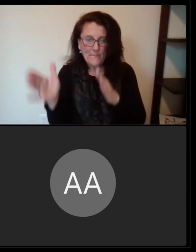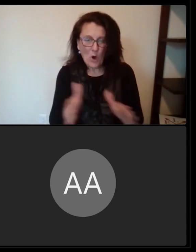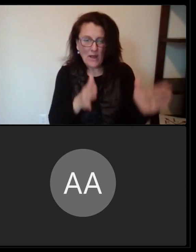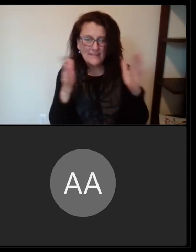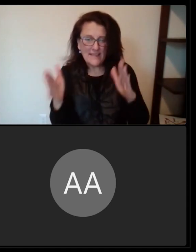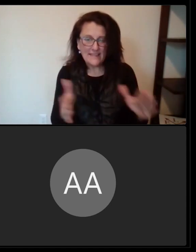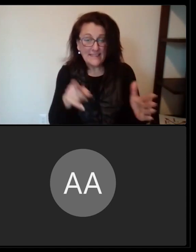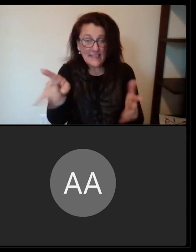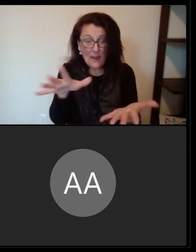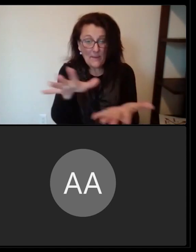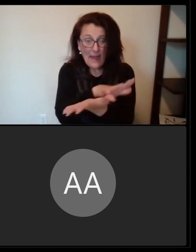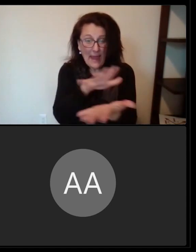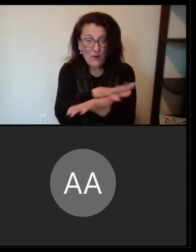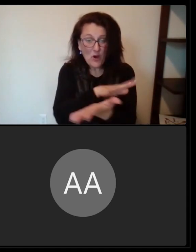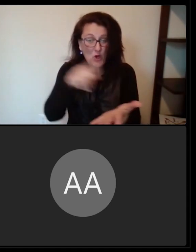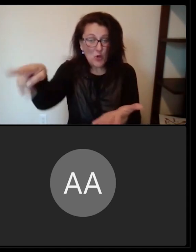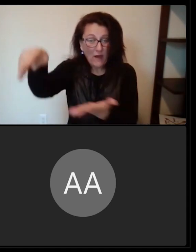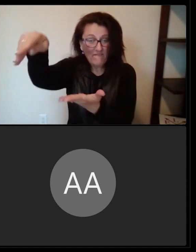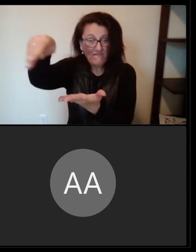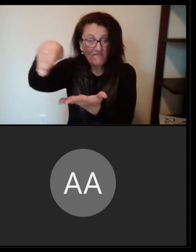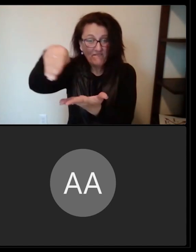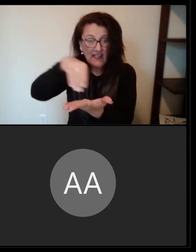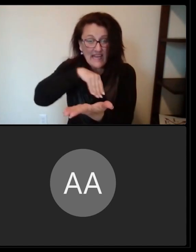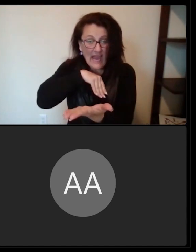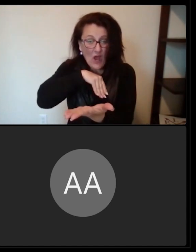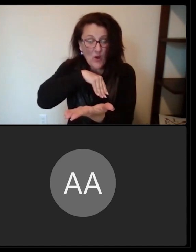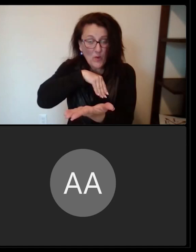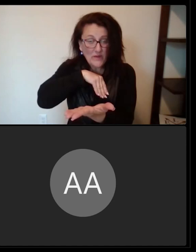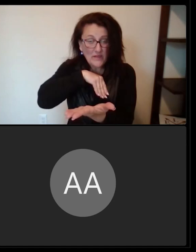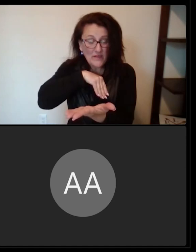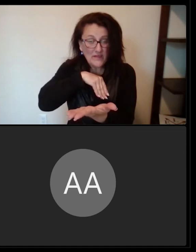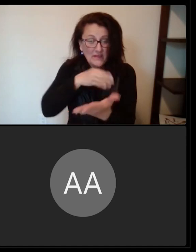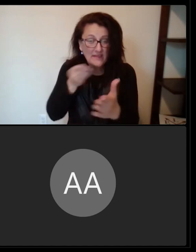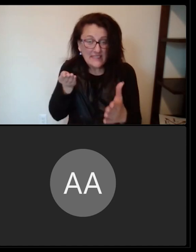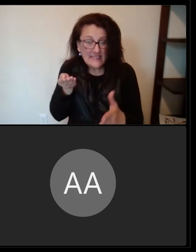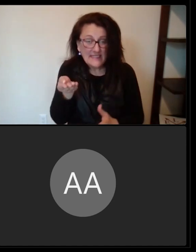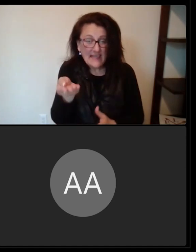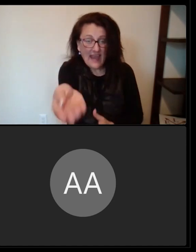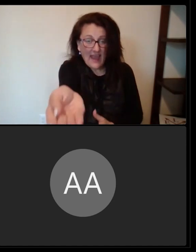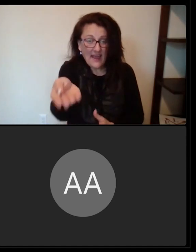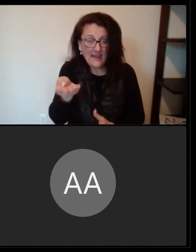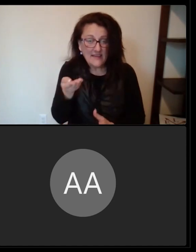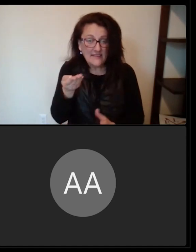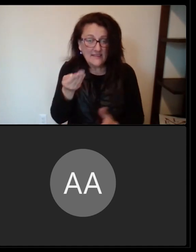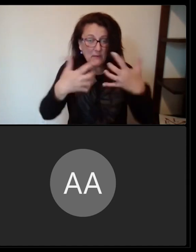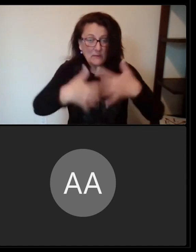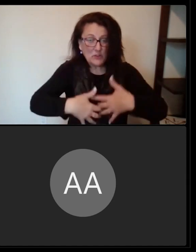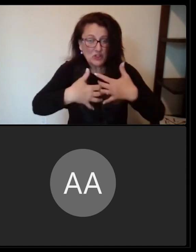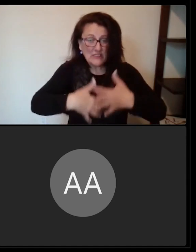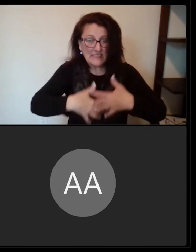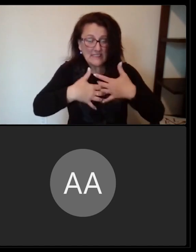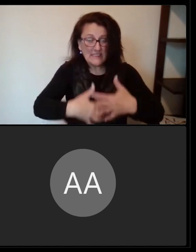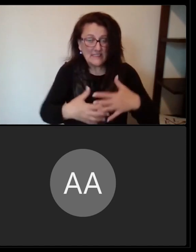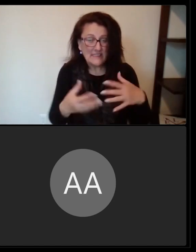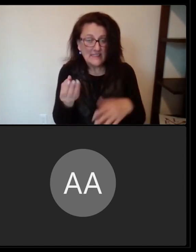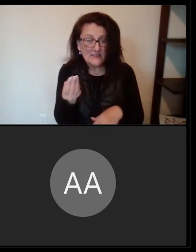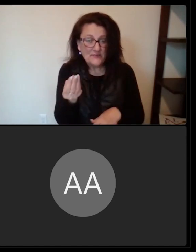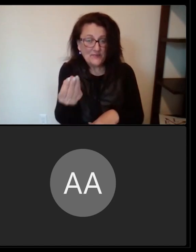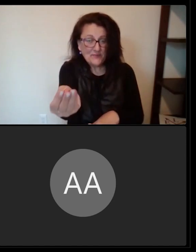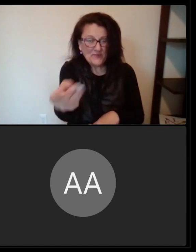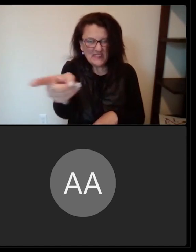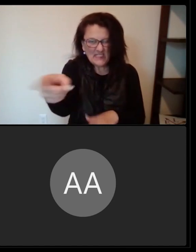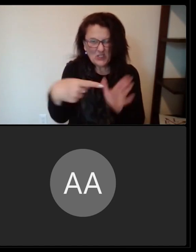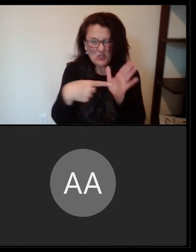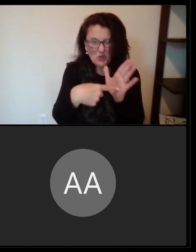a paper ballot. You fill out a paper ballot, you scan it into the machine, like so.